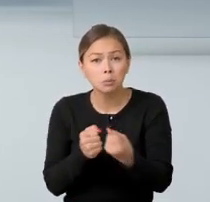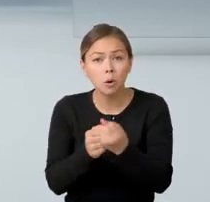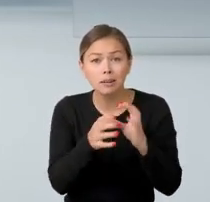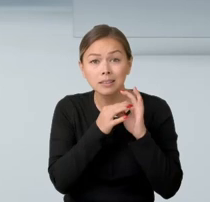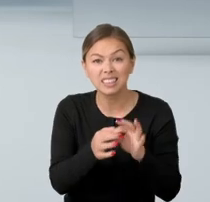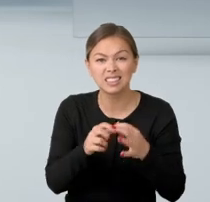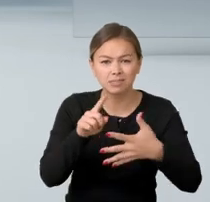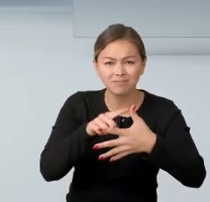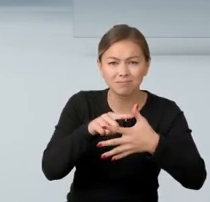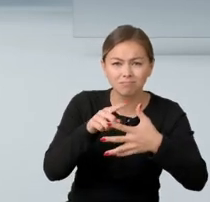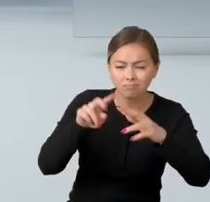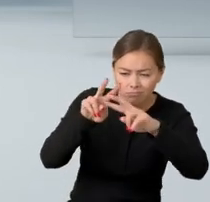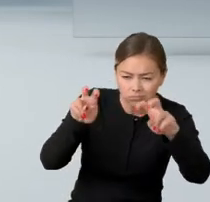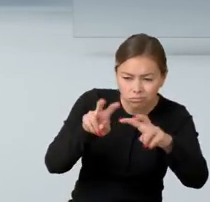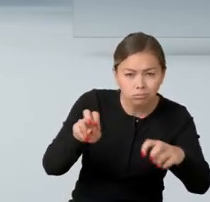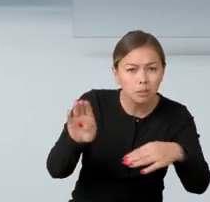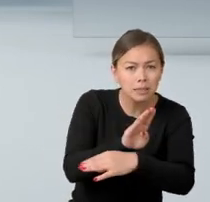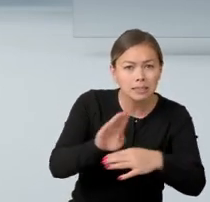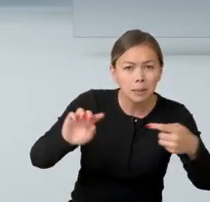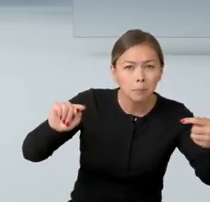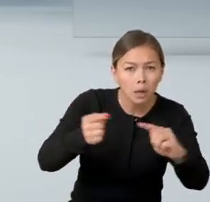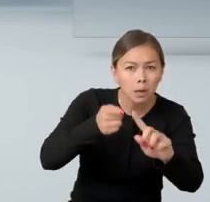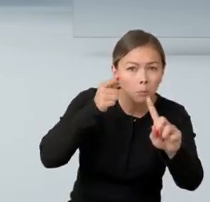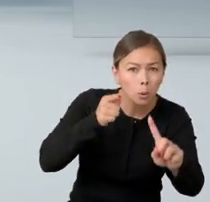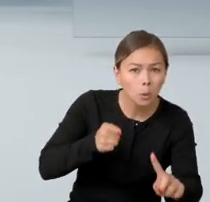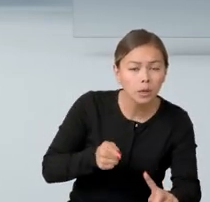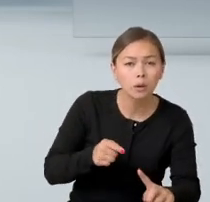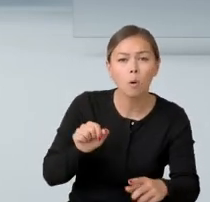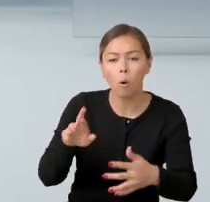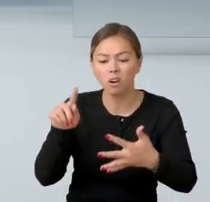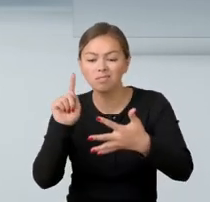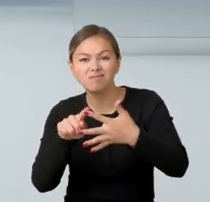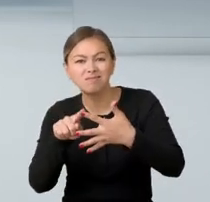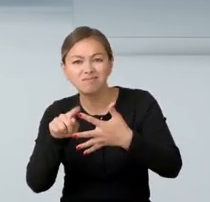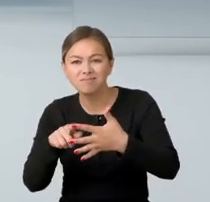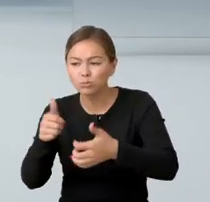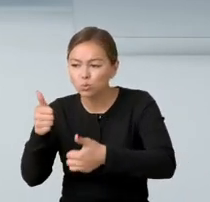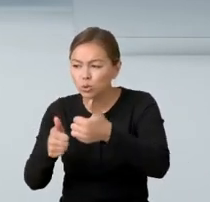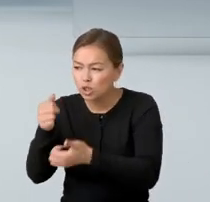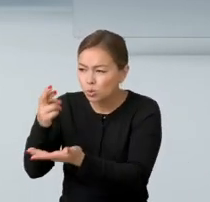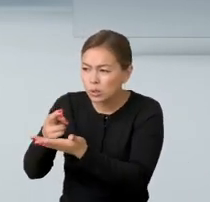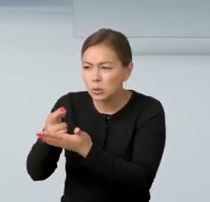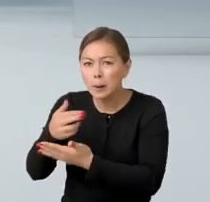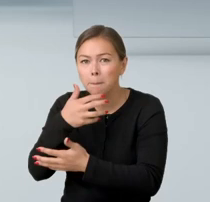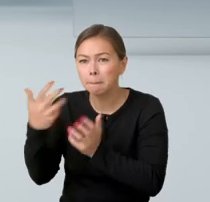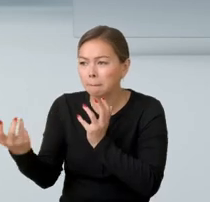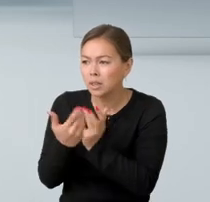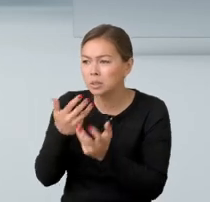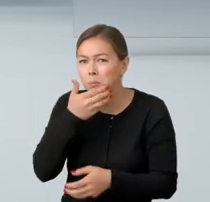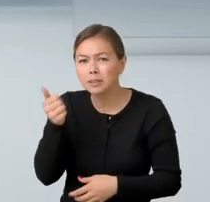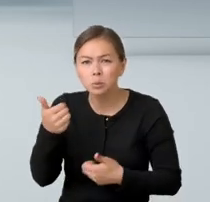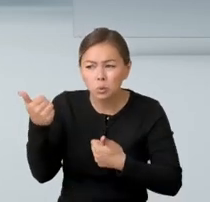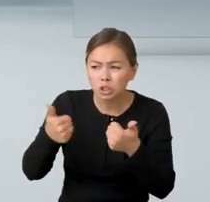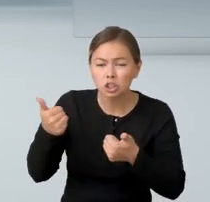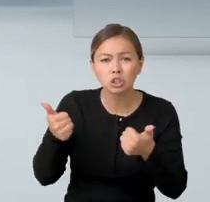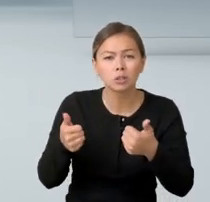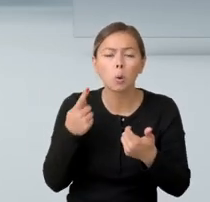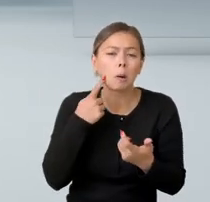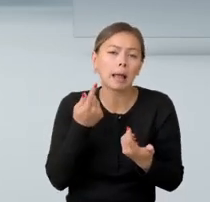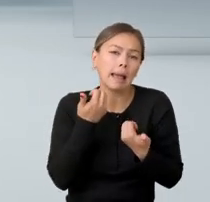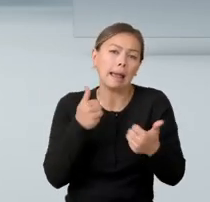to work on the business pain points assessment or building block selection or any other